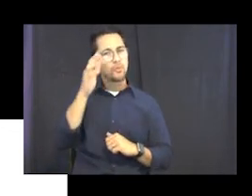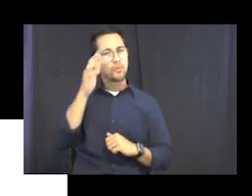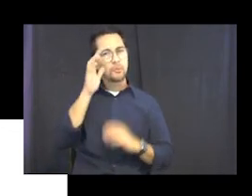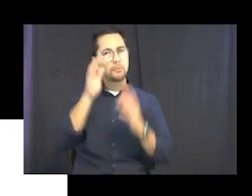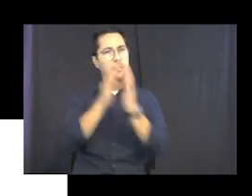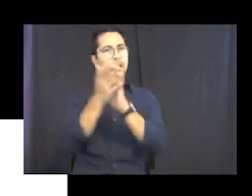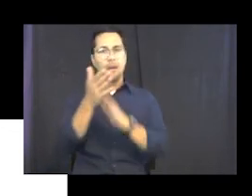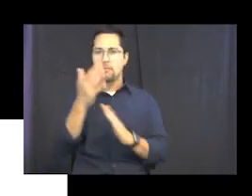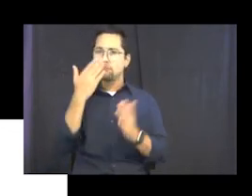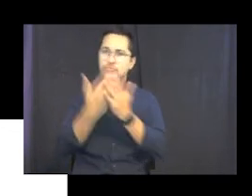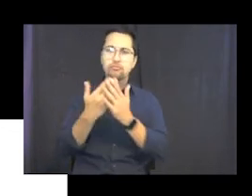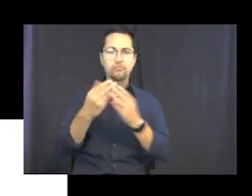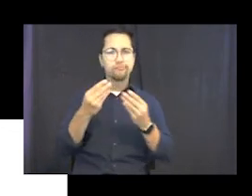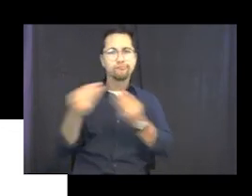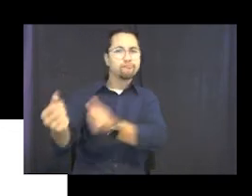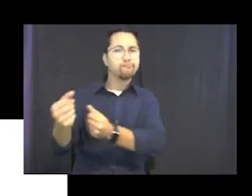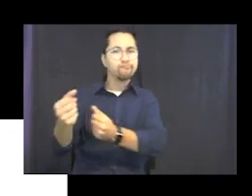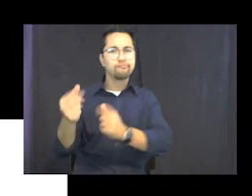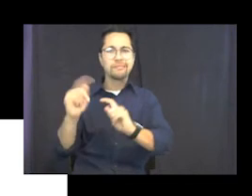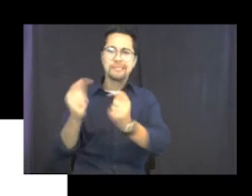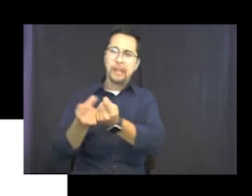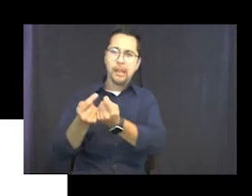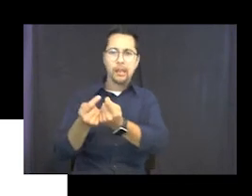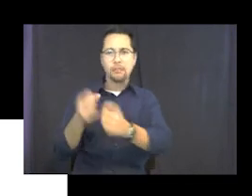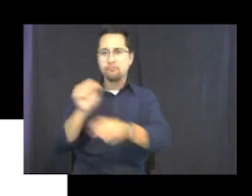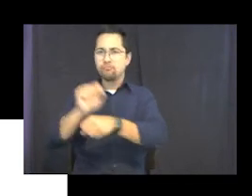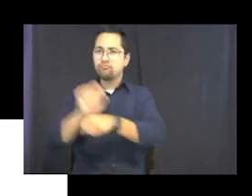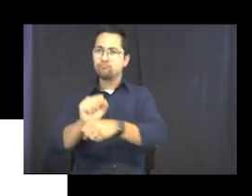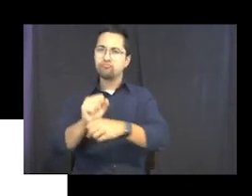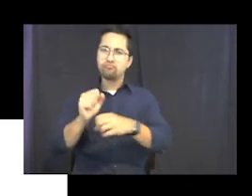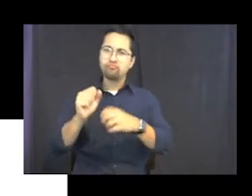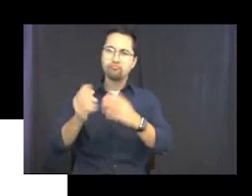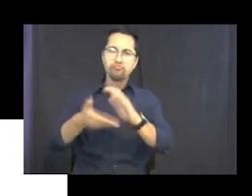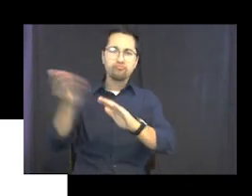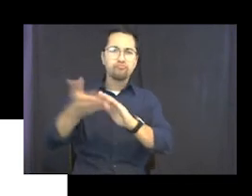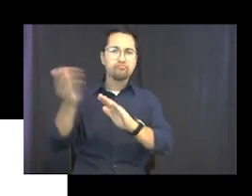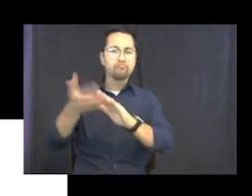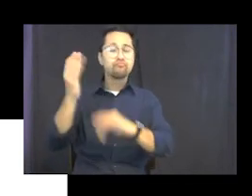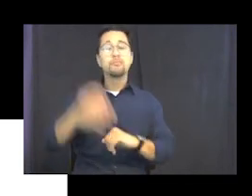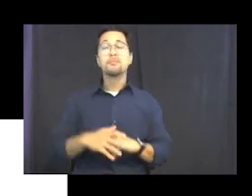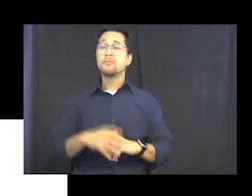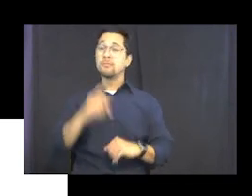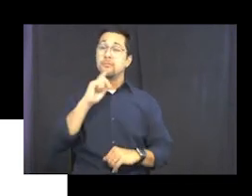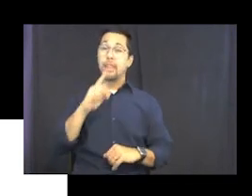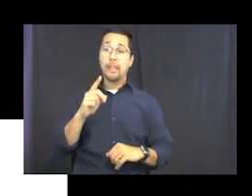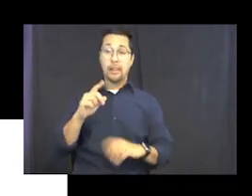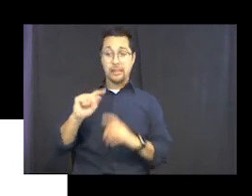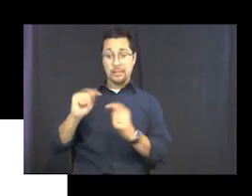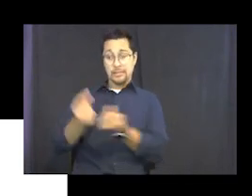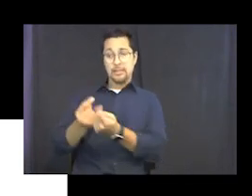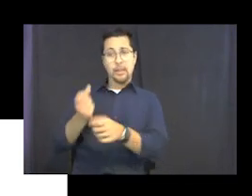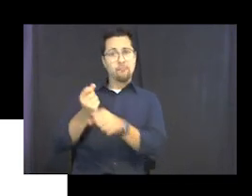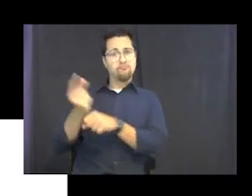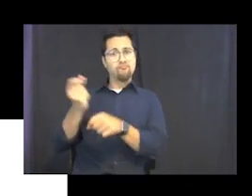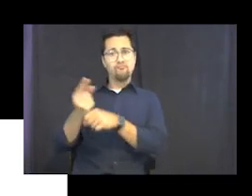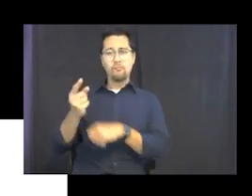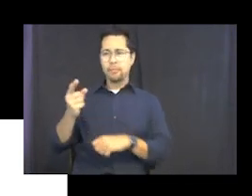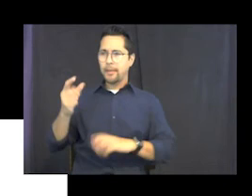well-oiled team. And the key, like I say every single year,